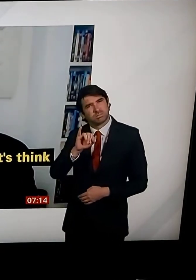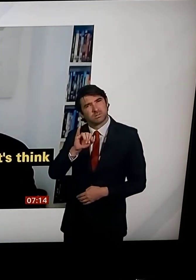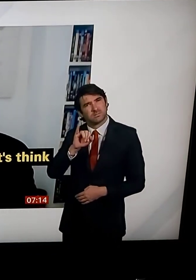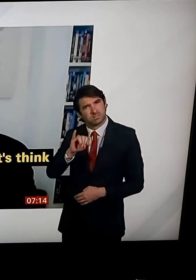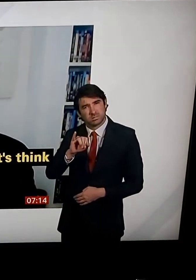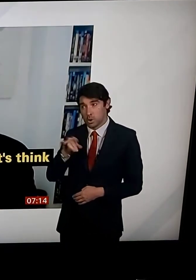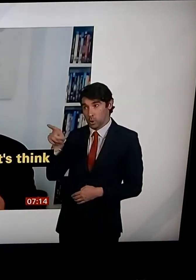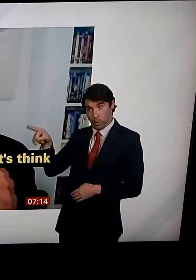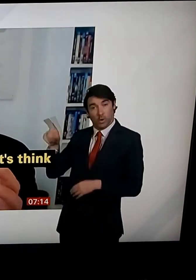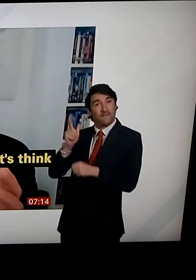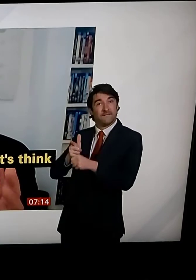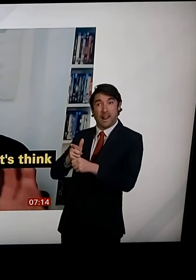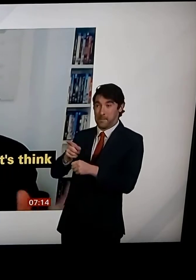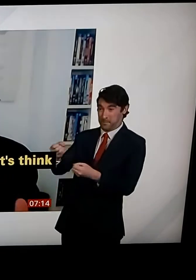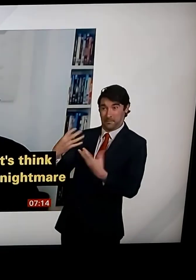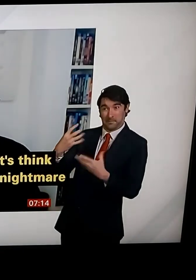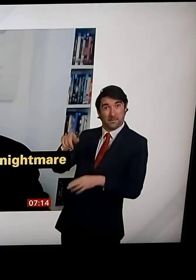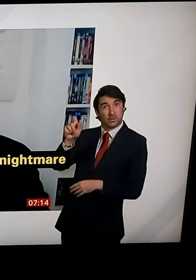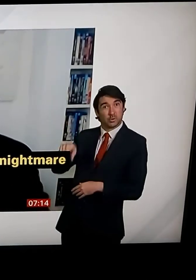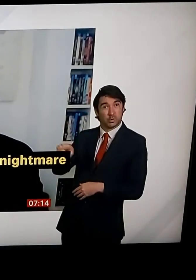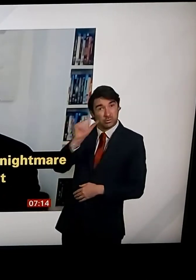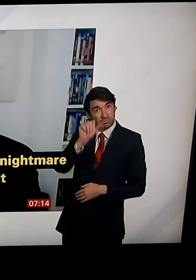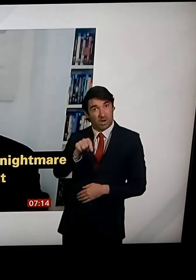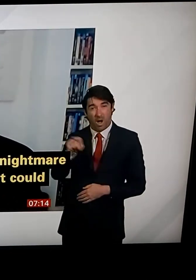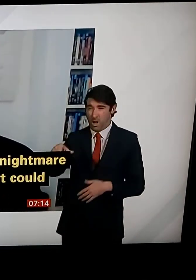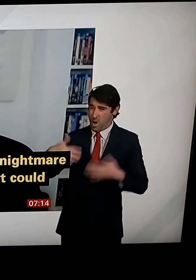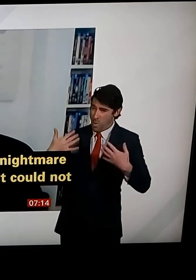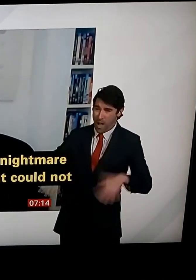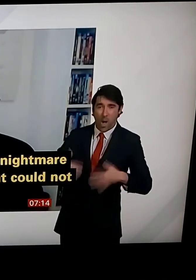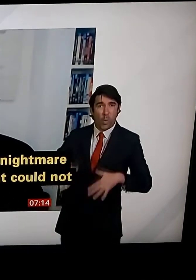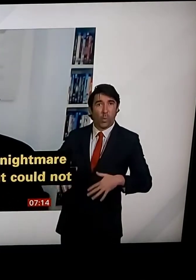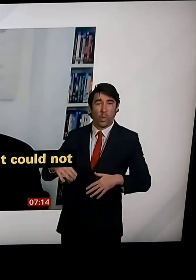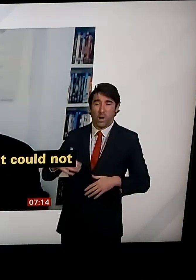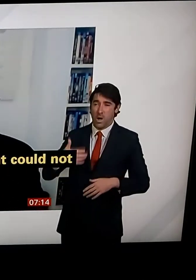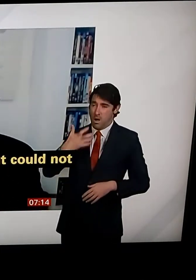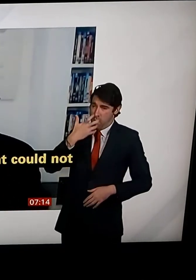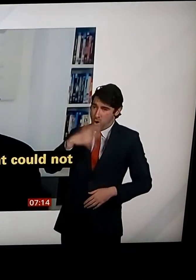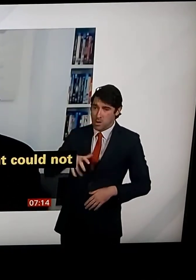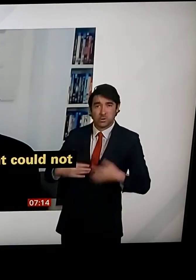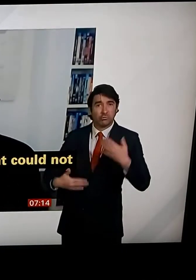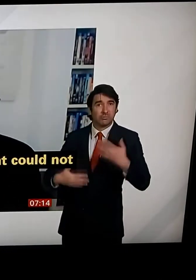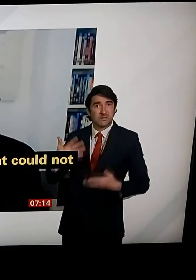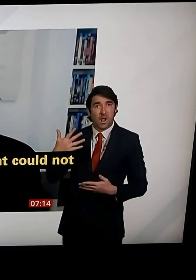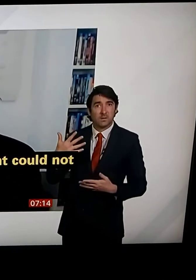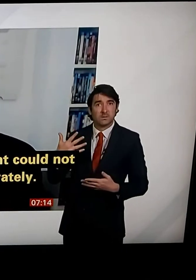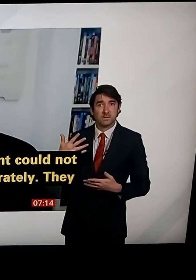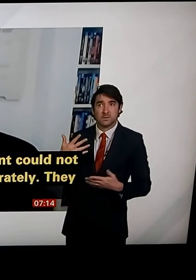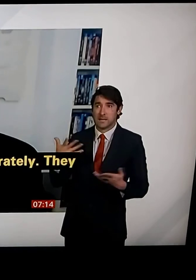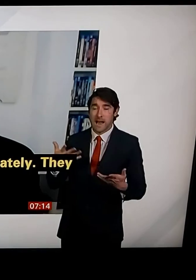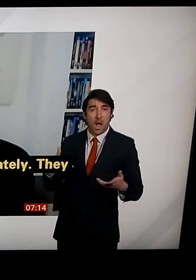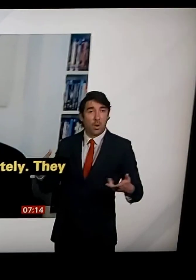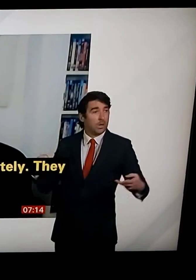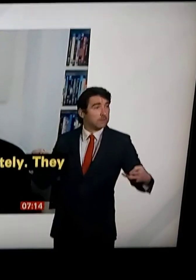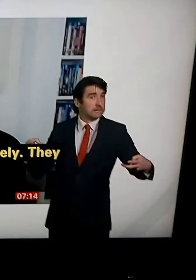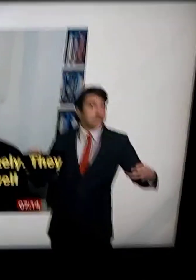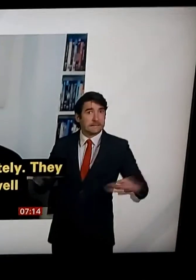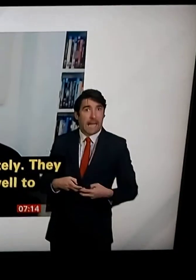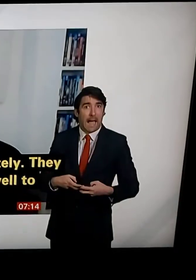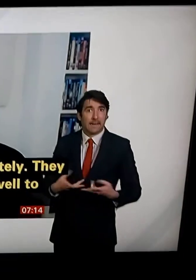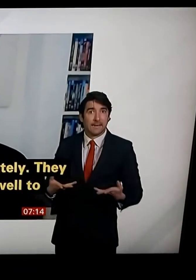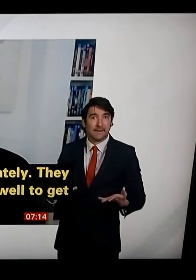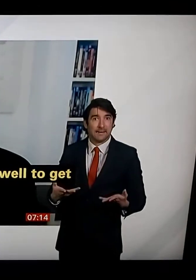accurately. They've done fantastically well to get these grades. And now we're all in a bind. And the suggestions that have been flying